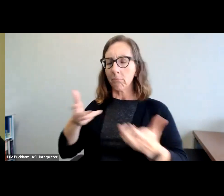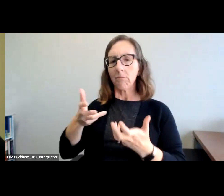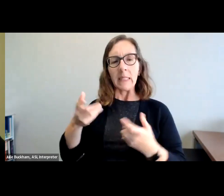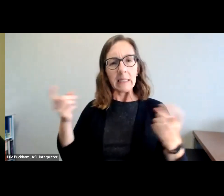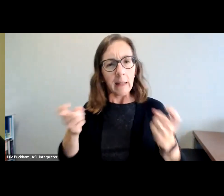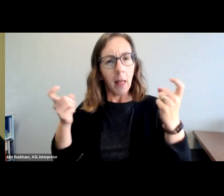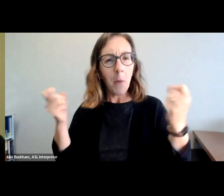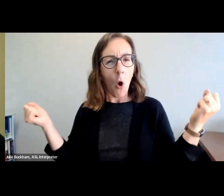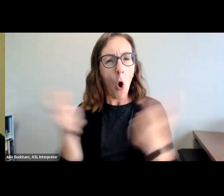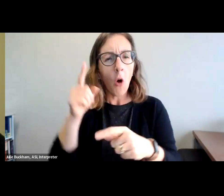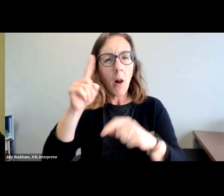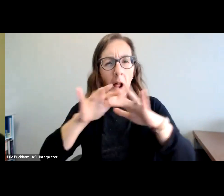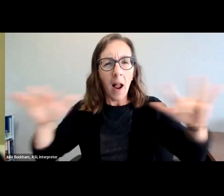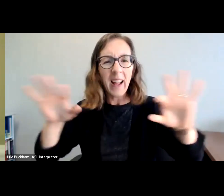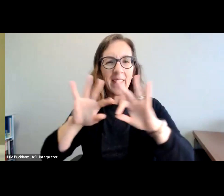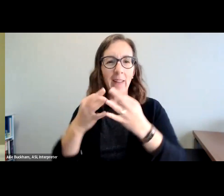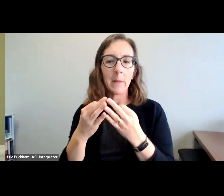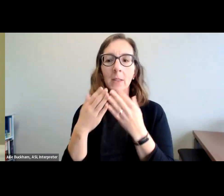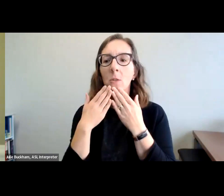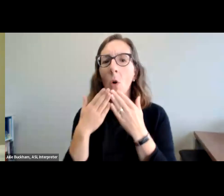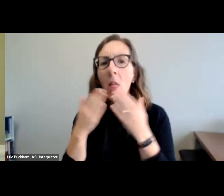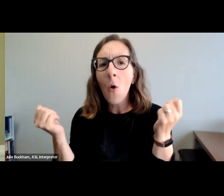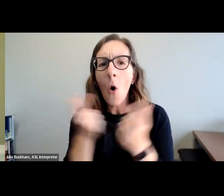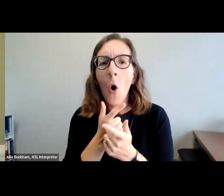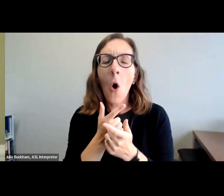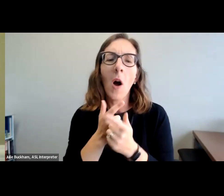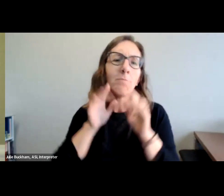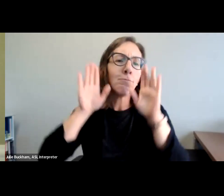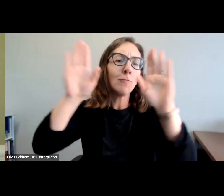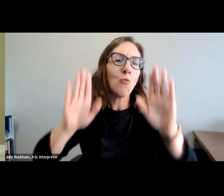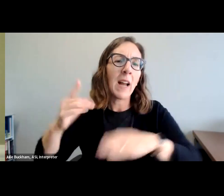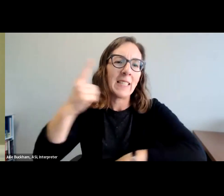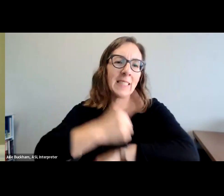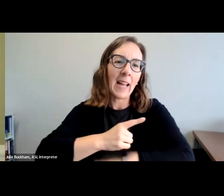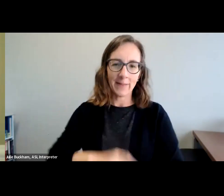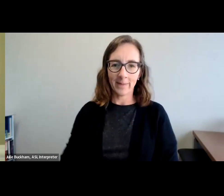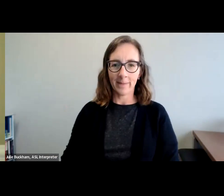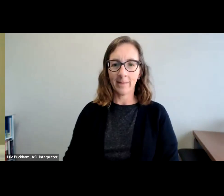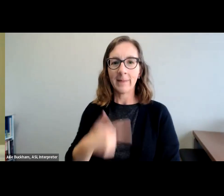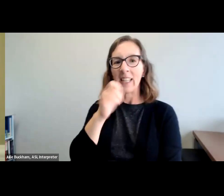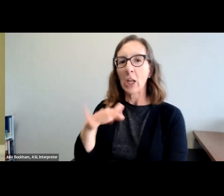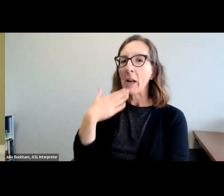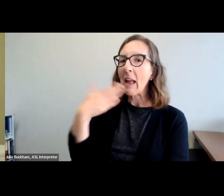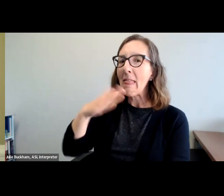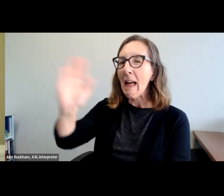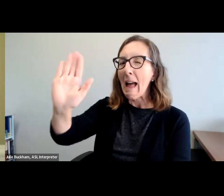many forms. So thank you all so much and have a fantastic rest of your day. Thank you, Michelle.